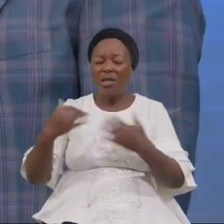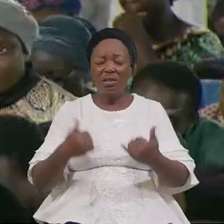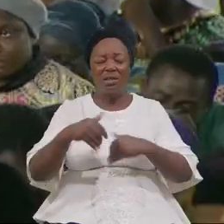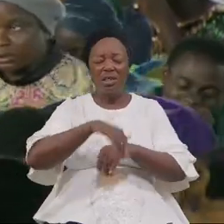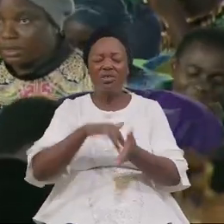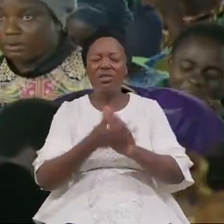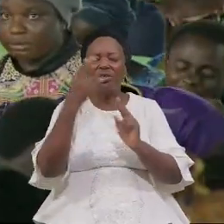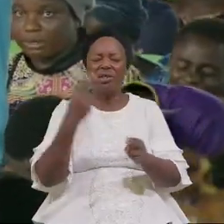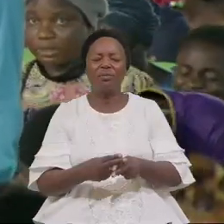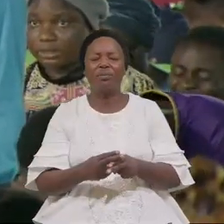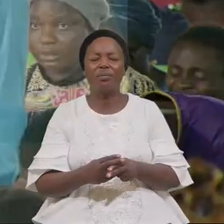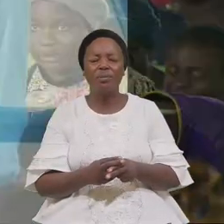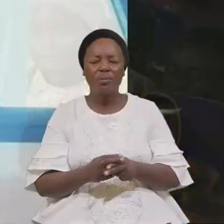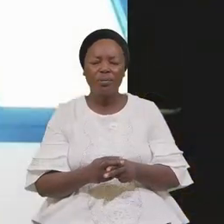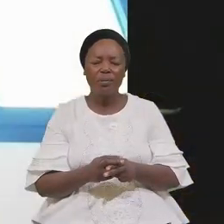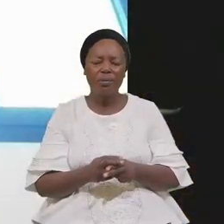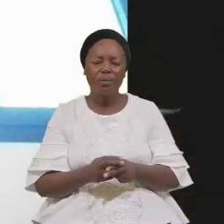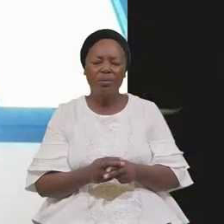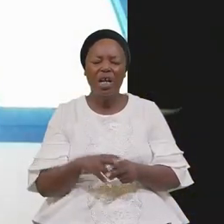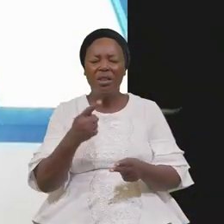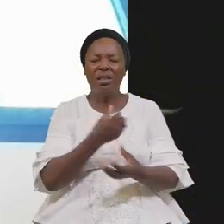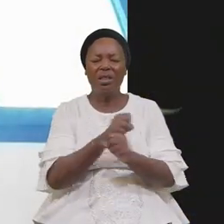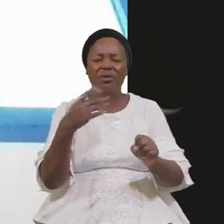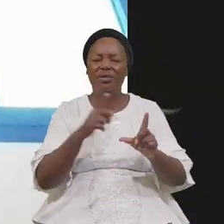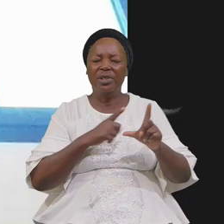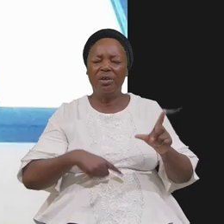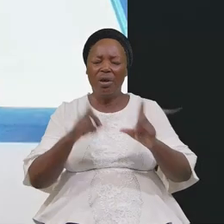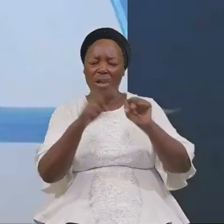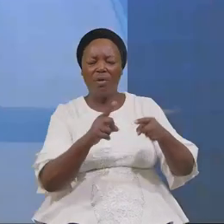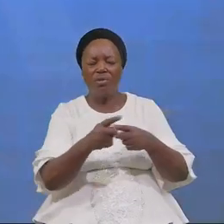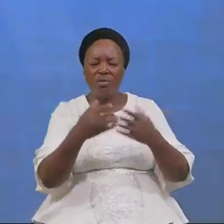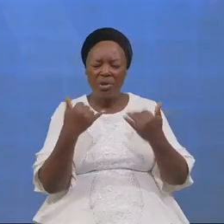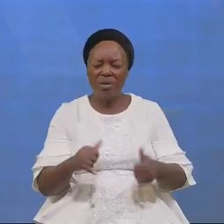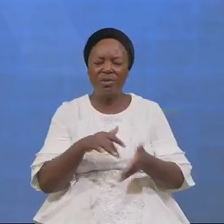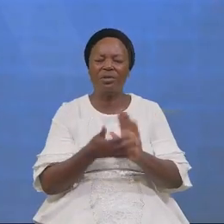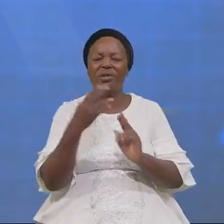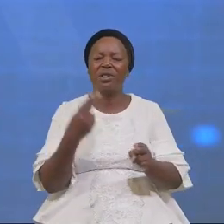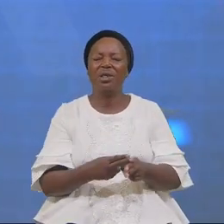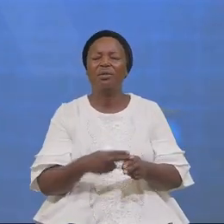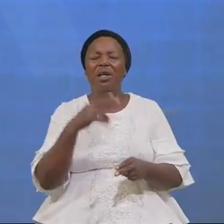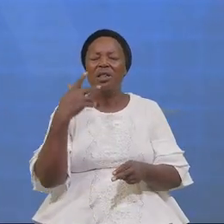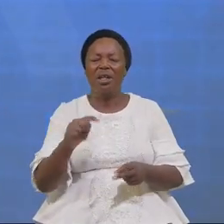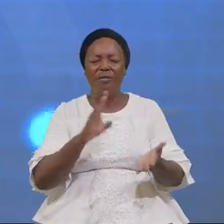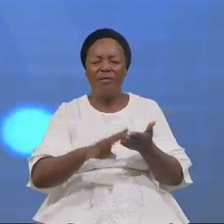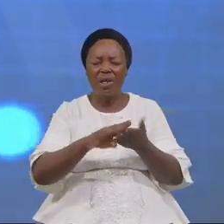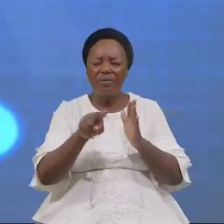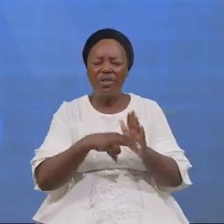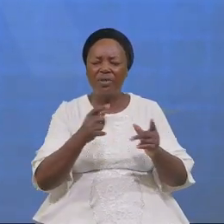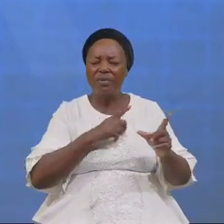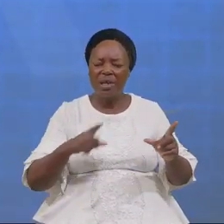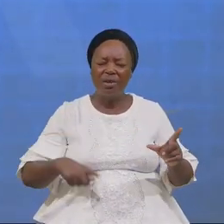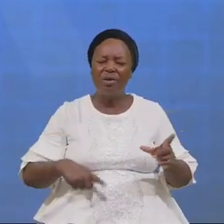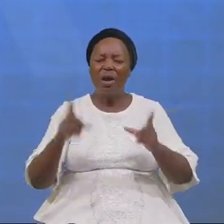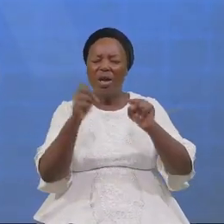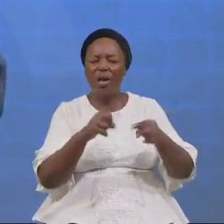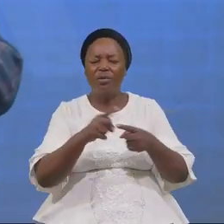Jesus' name. The salvation of the Lord come to you right now. The forgiveness of the Lord come to